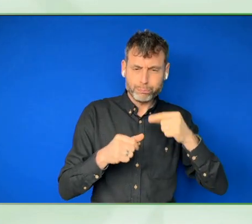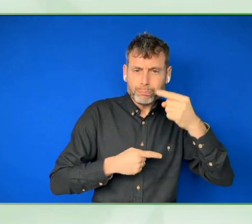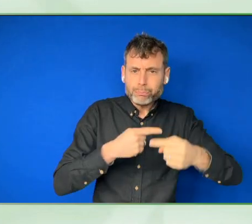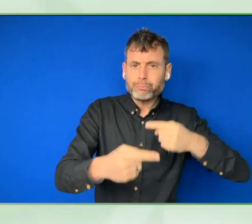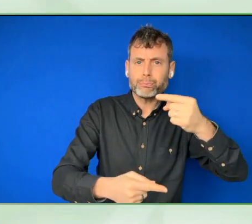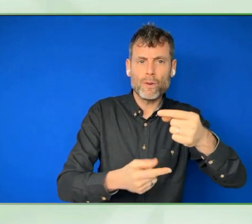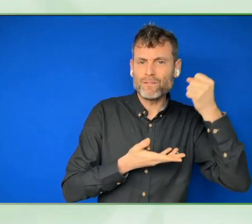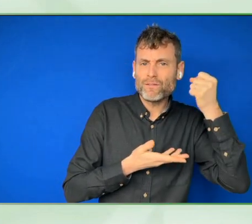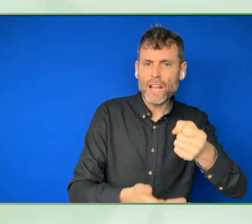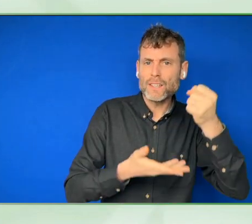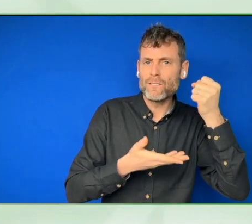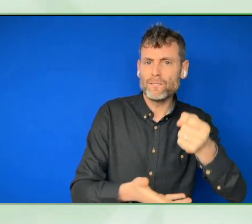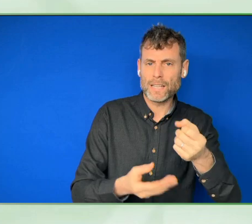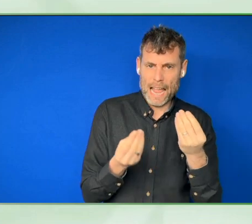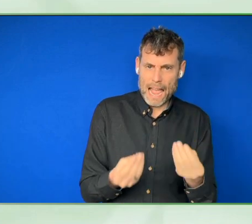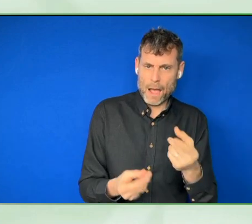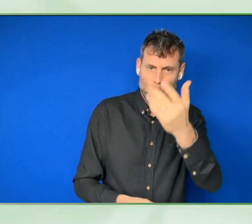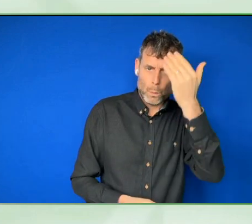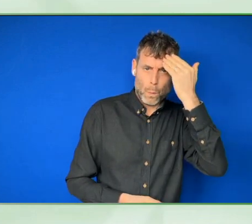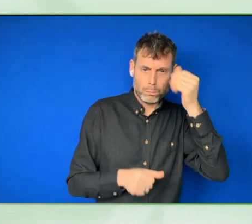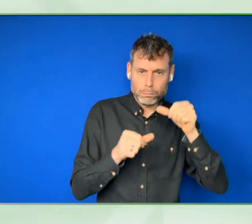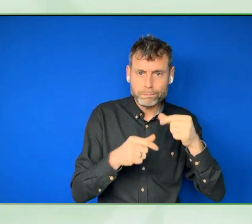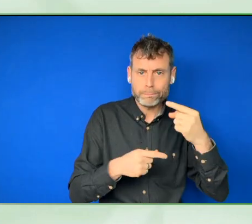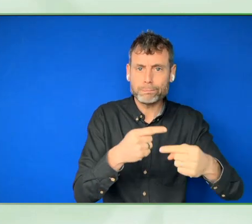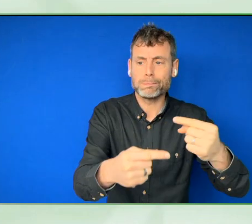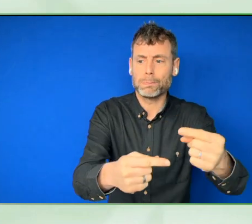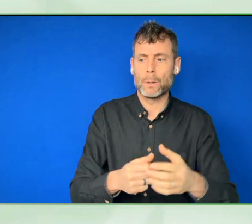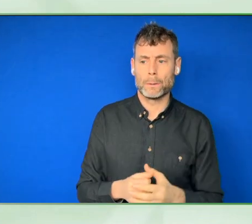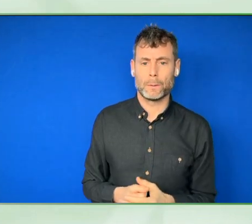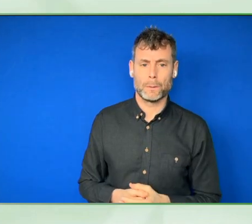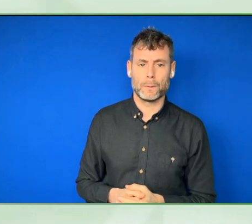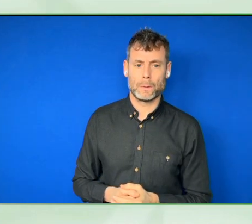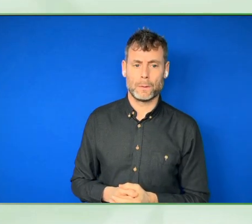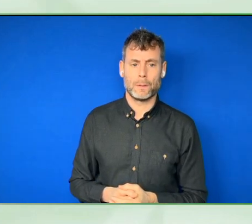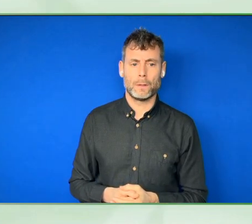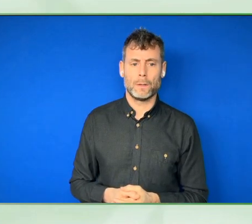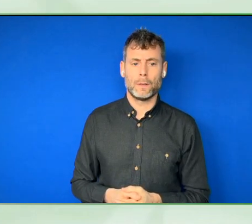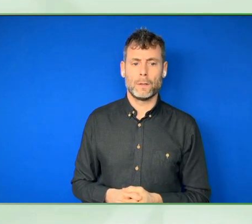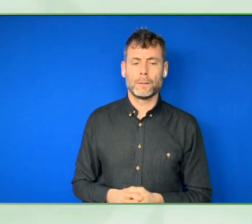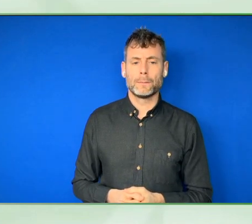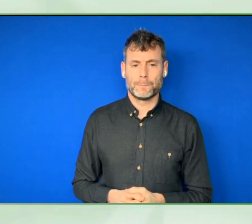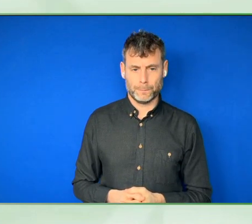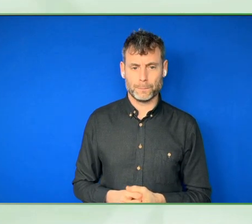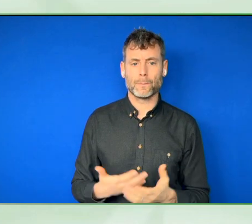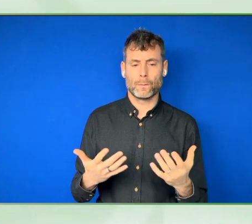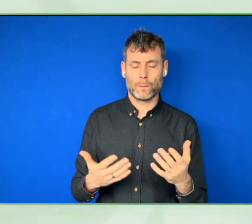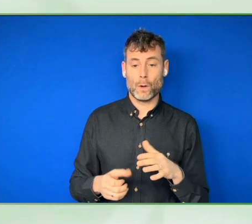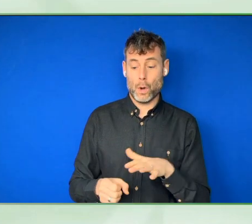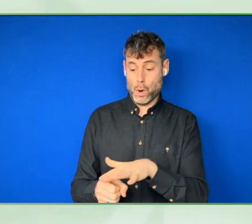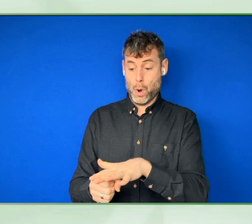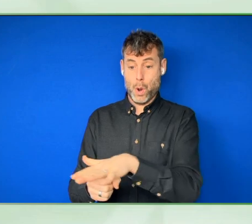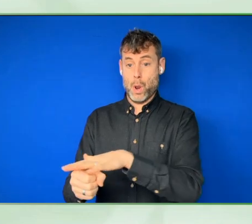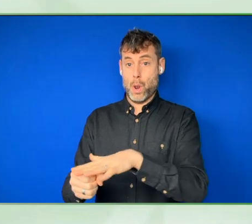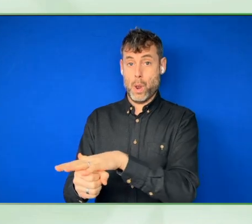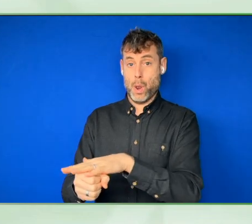For the sustainable, the different services that the local partners bring